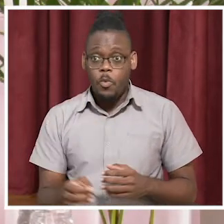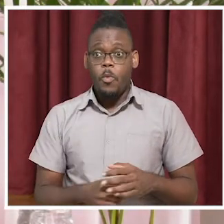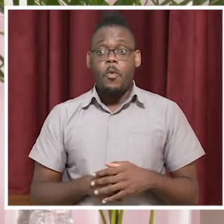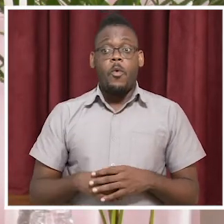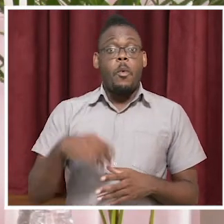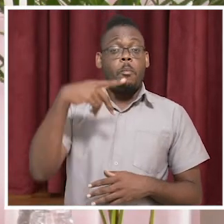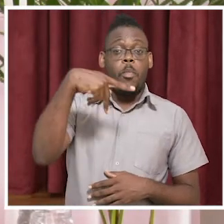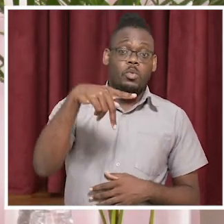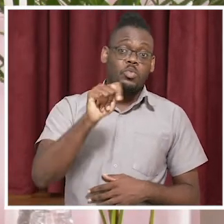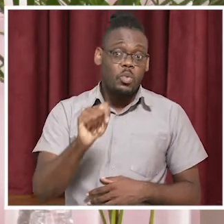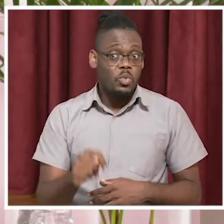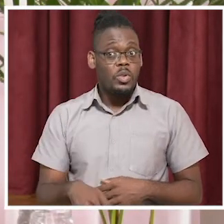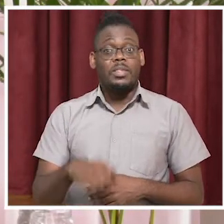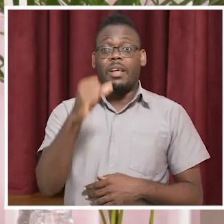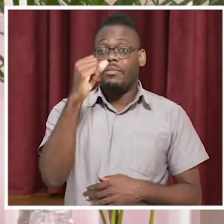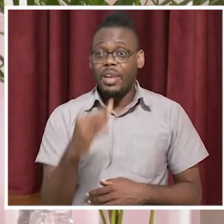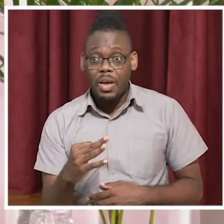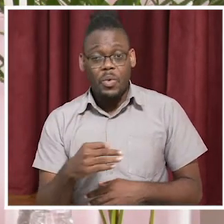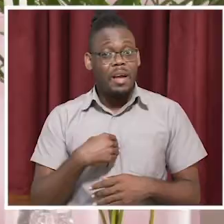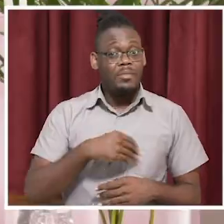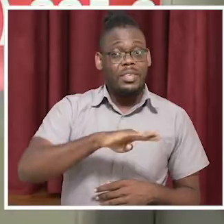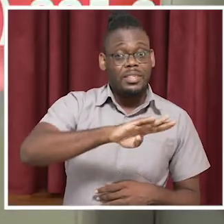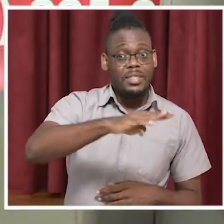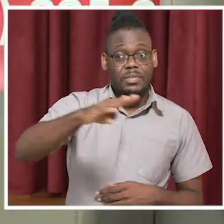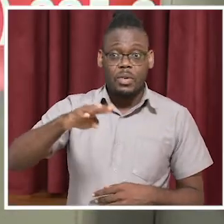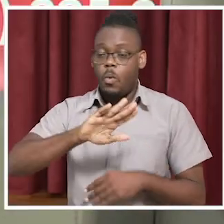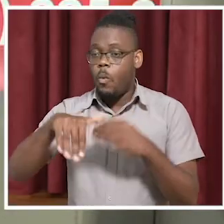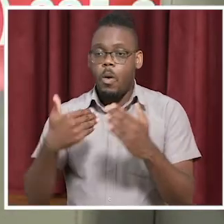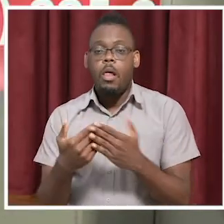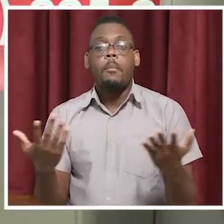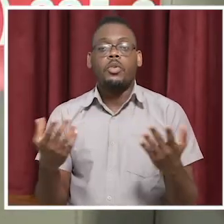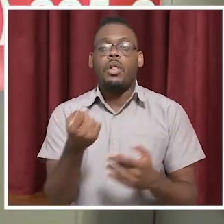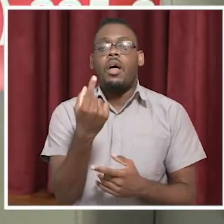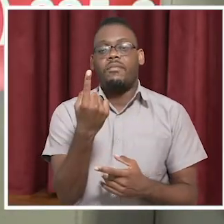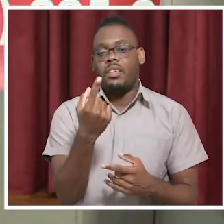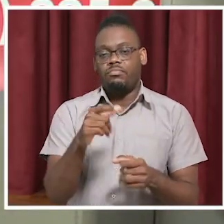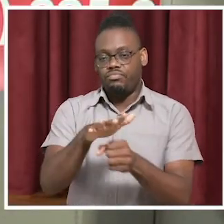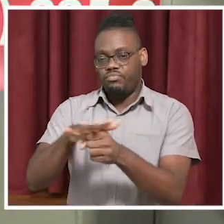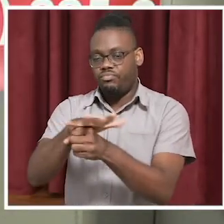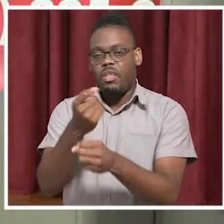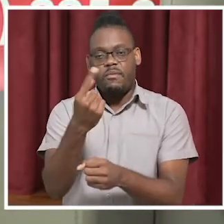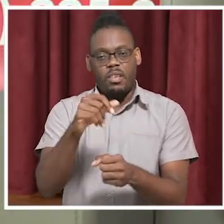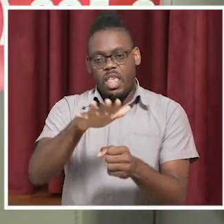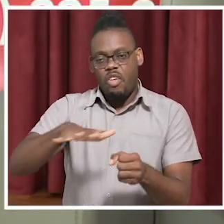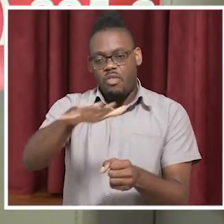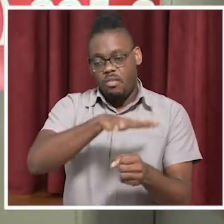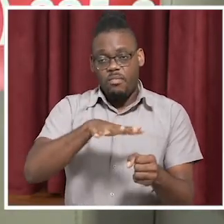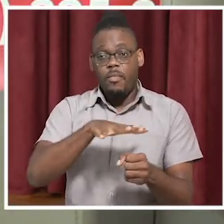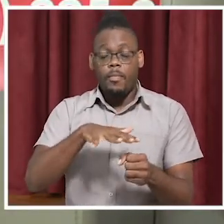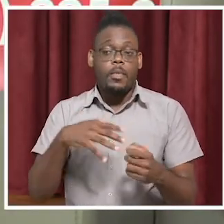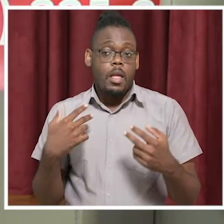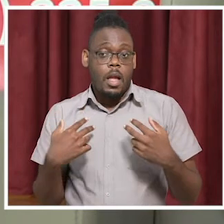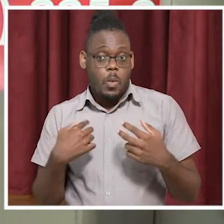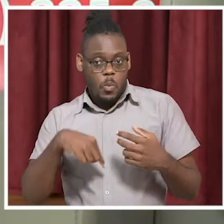those are our 11 offices. I feel that I should give some more information as to our locations as well. By all means. We're on Abercrombie Street in Port of